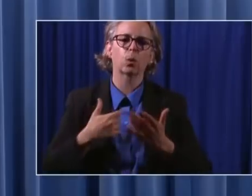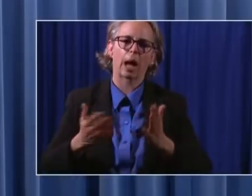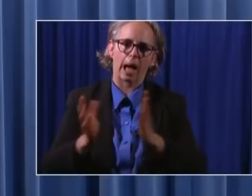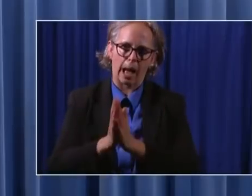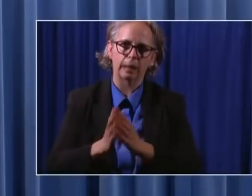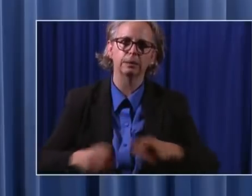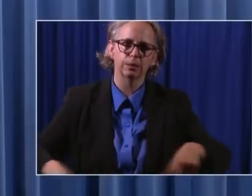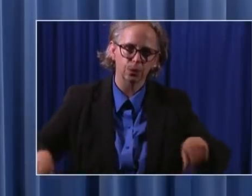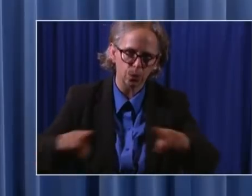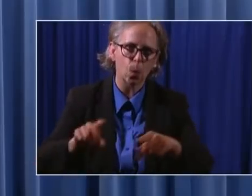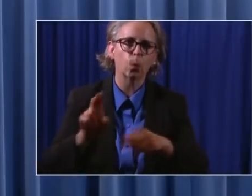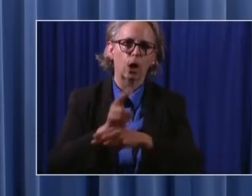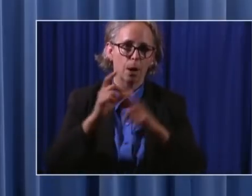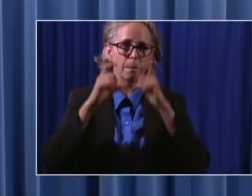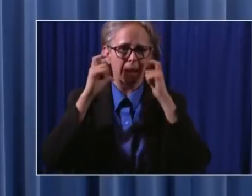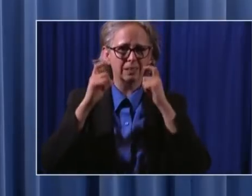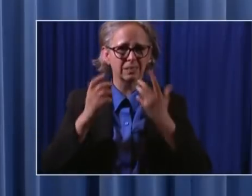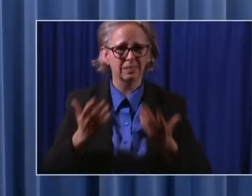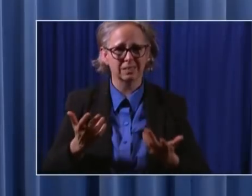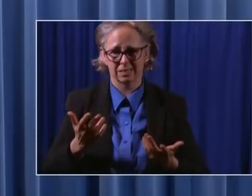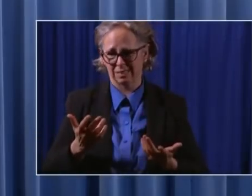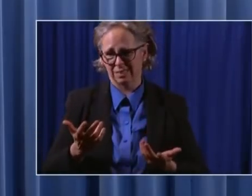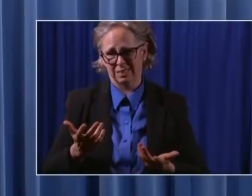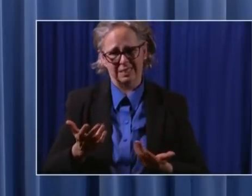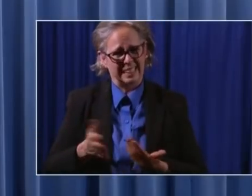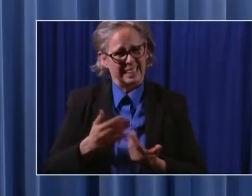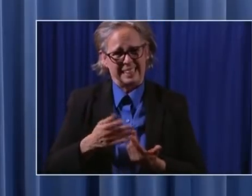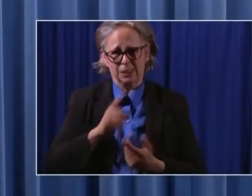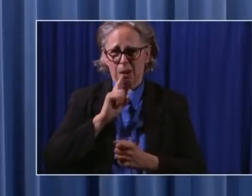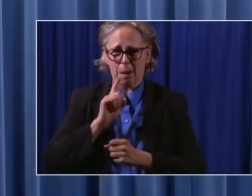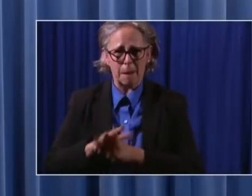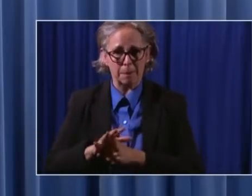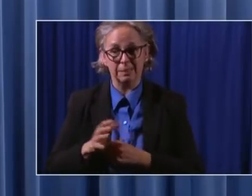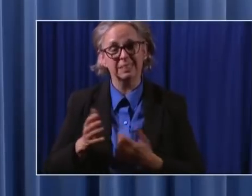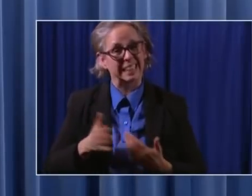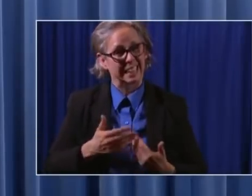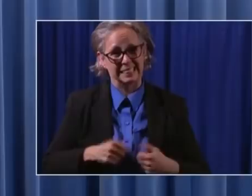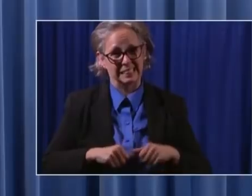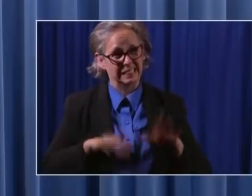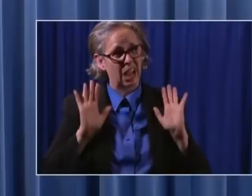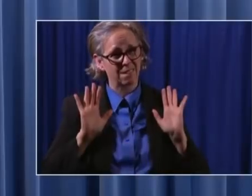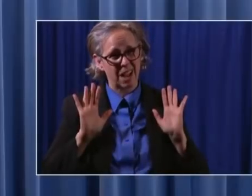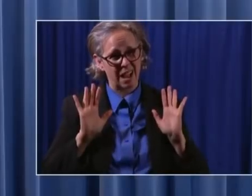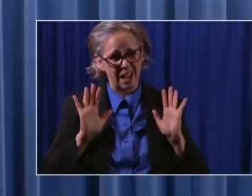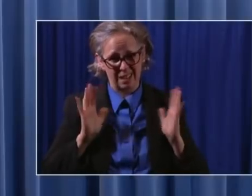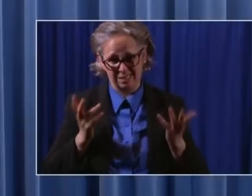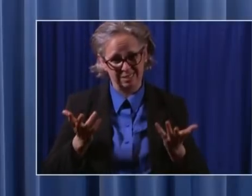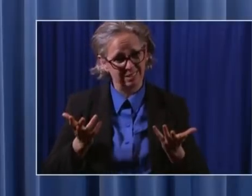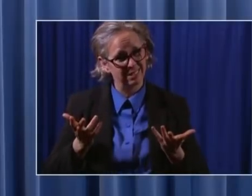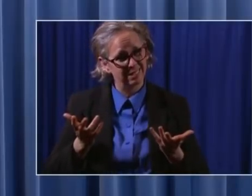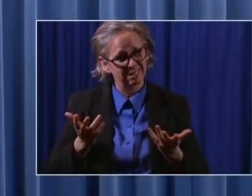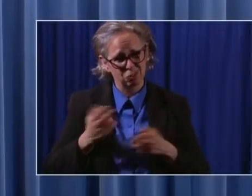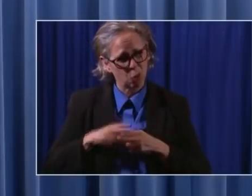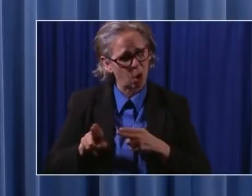commitment, a minimal sacrifice, a short-term sacrifice for a long-term gain. And the